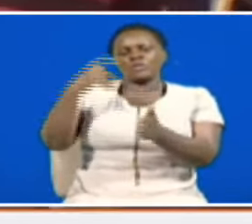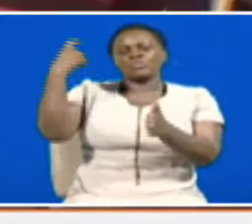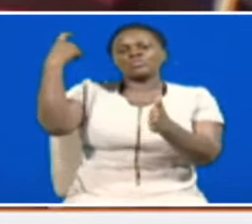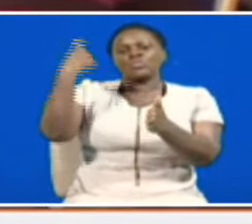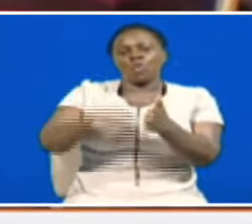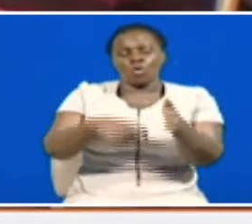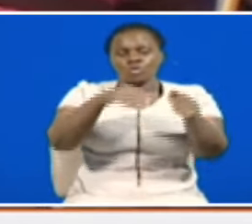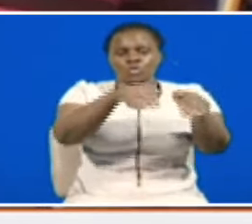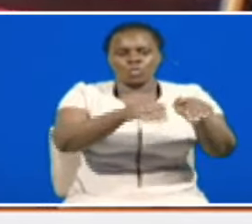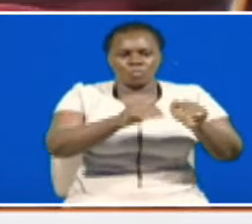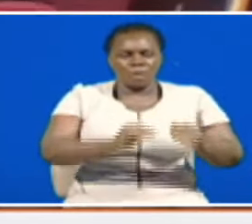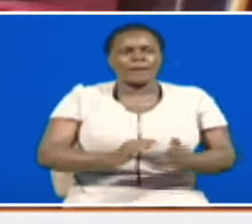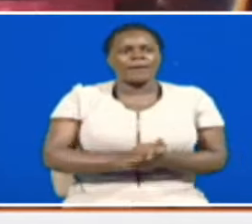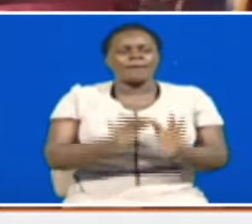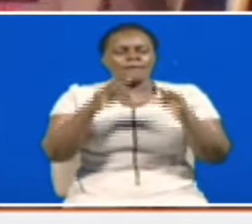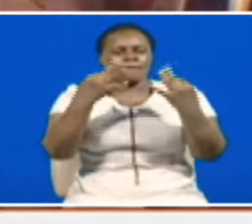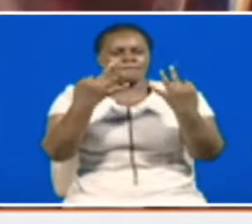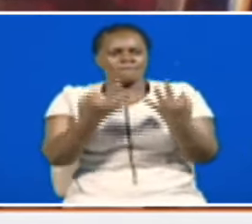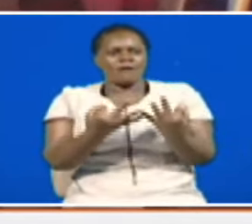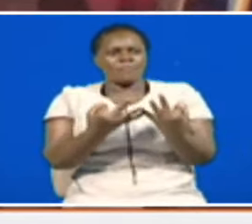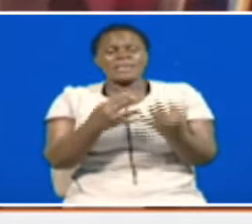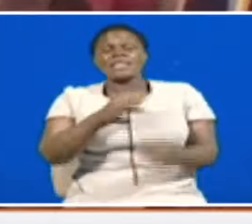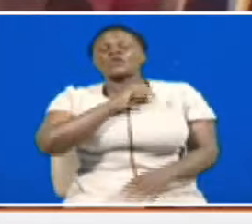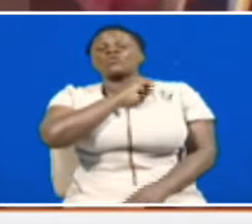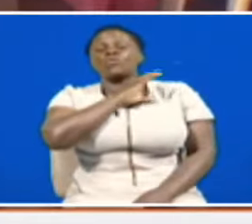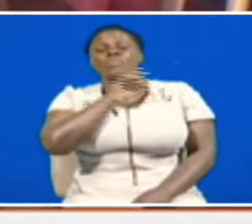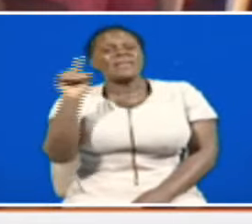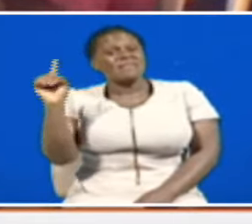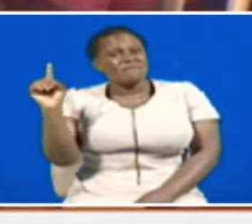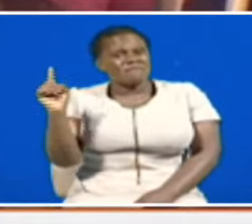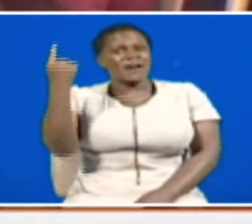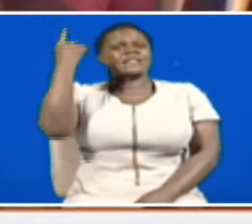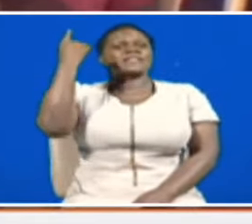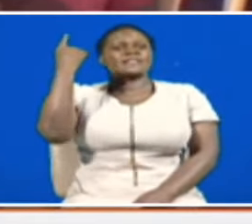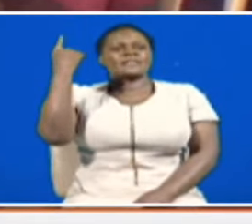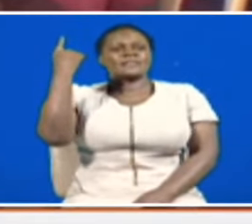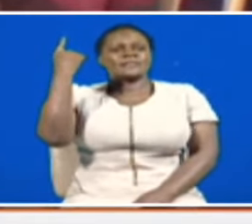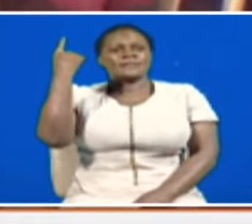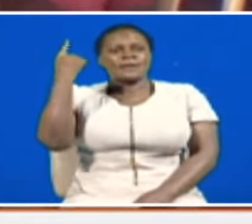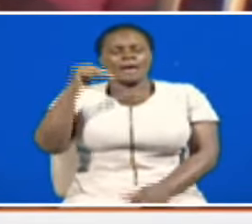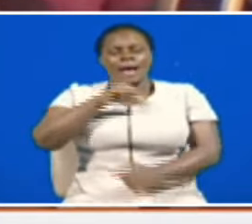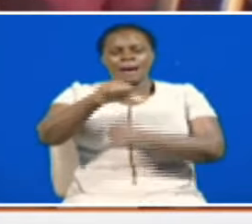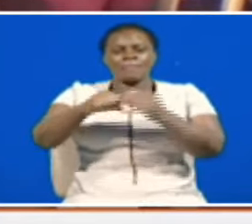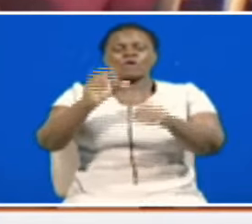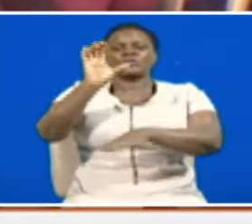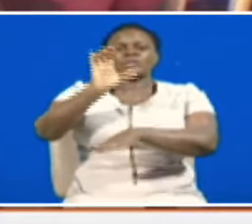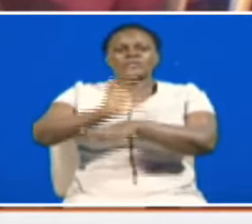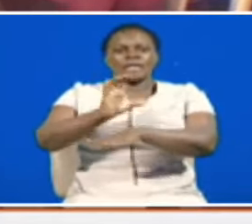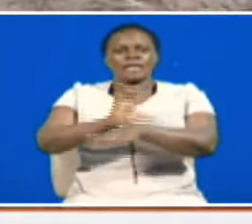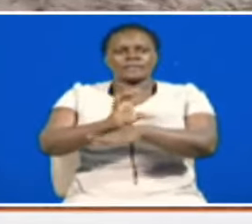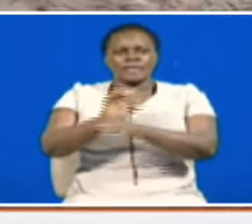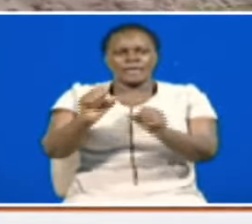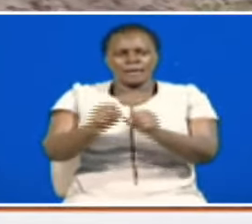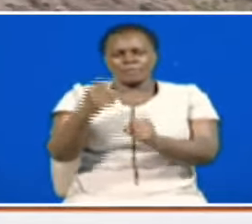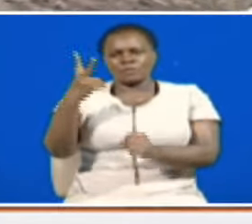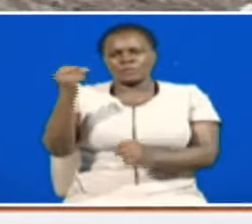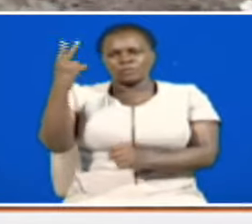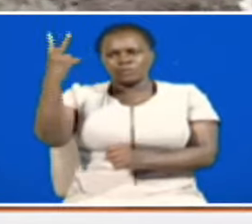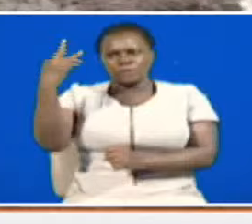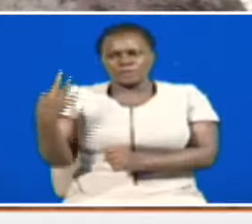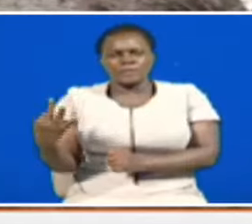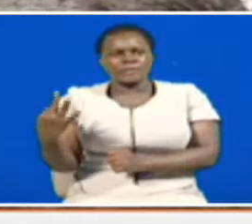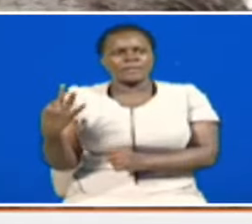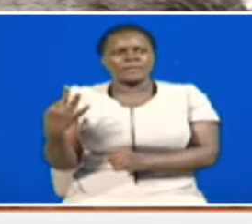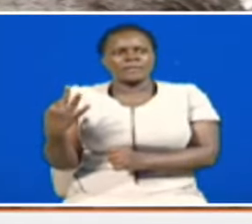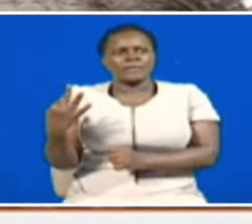pia. Ngonyo's family was the whistleblower of the Shakahola deaths that took place in early 2023 and